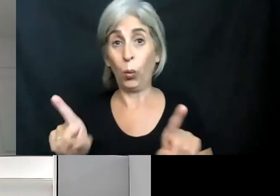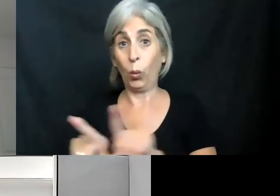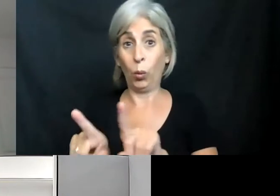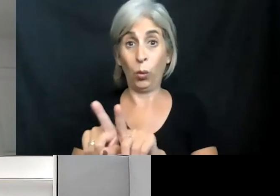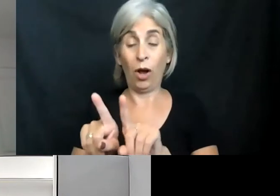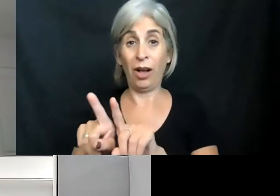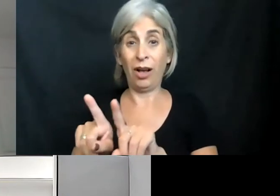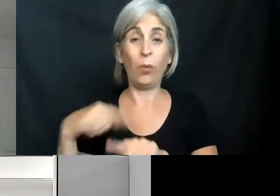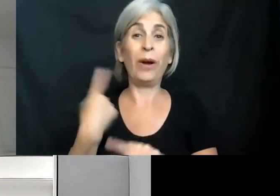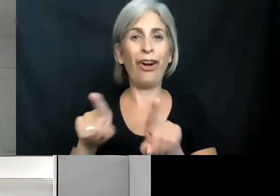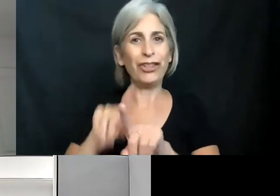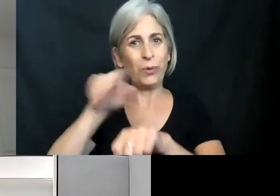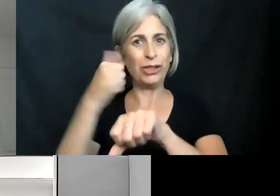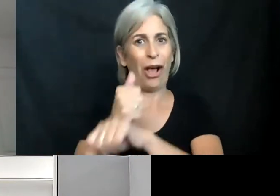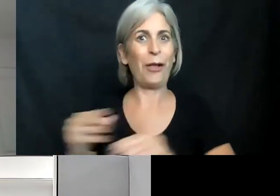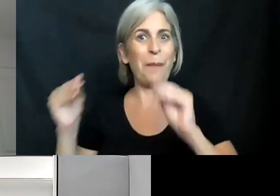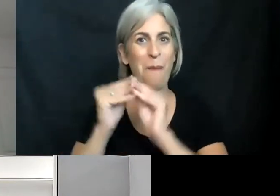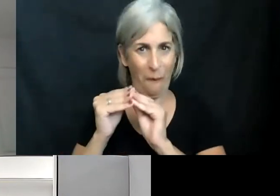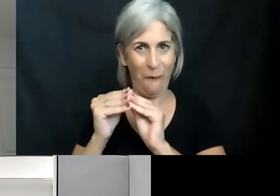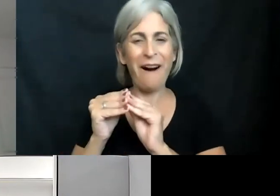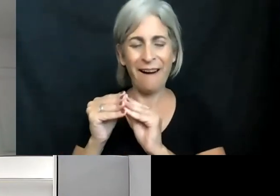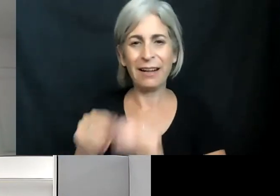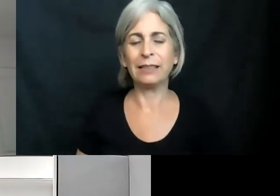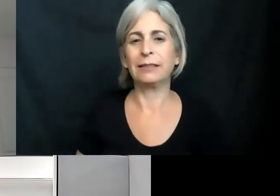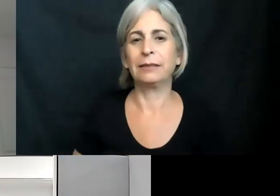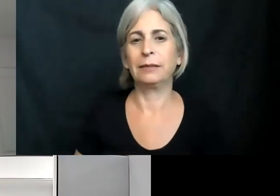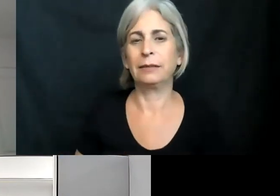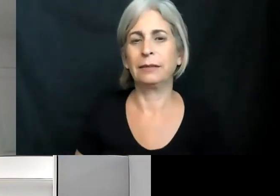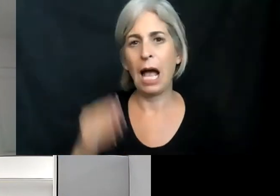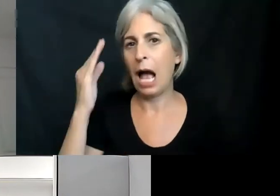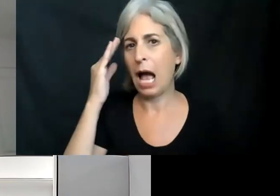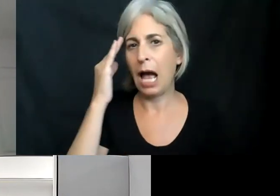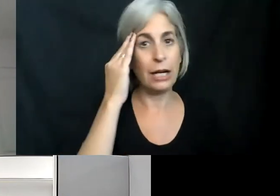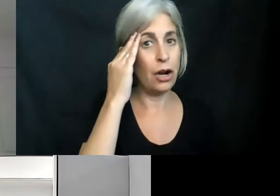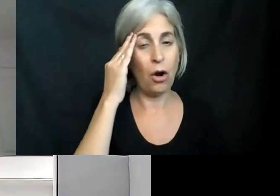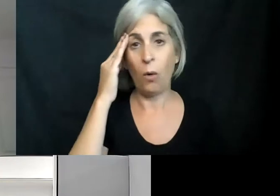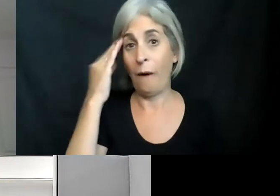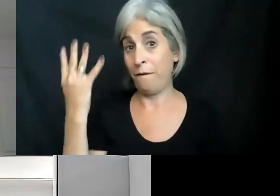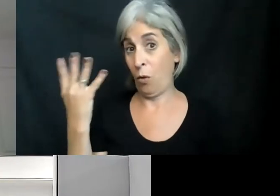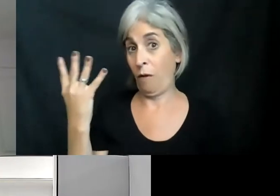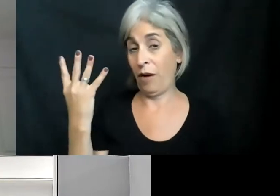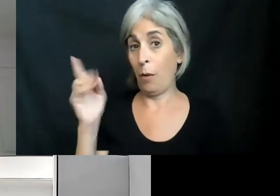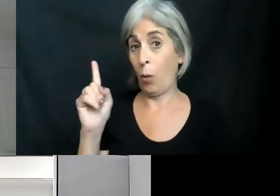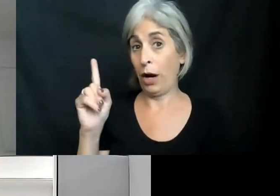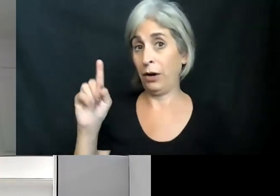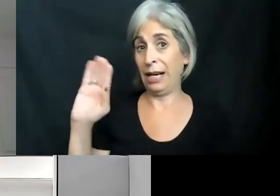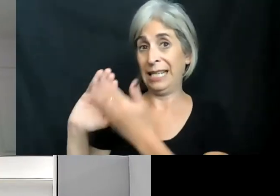Awesome. Awesome. I know two, four of them are located at City Hall.